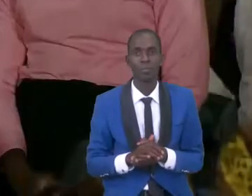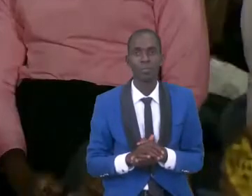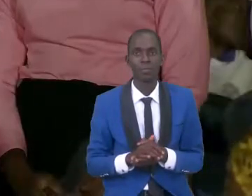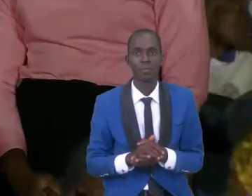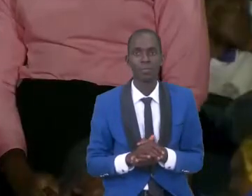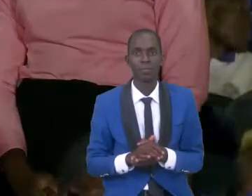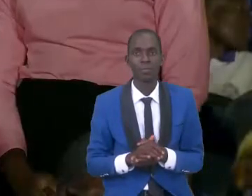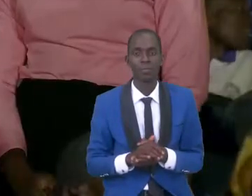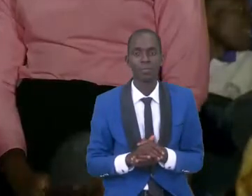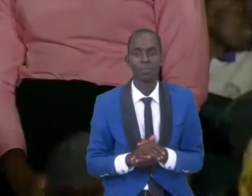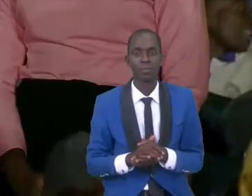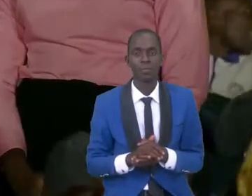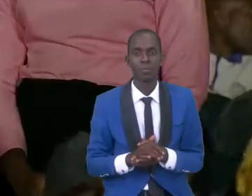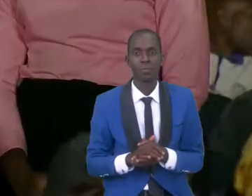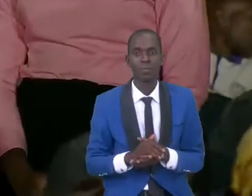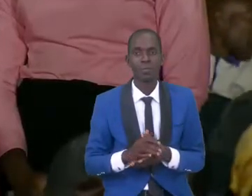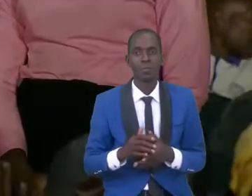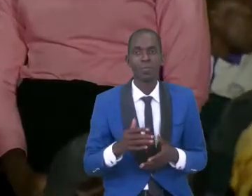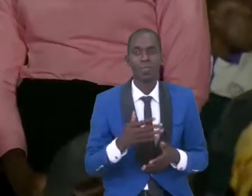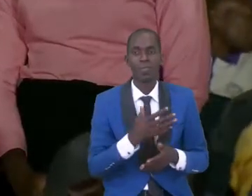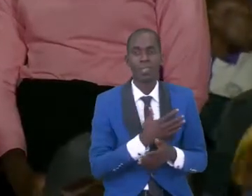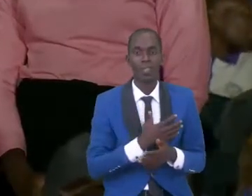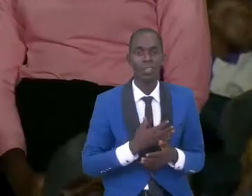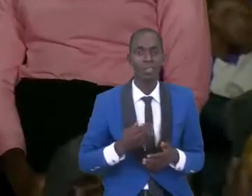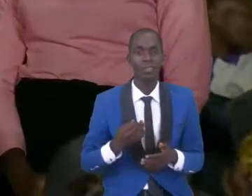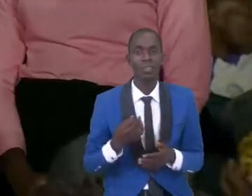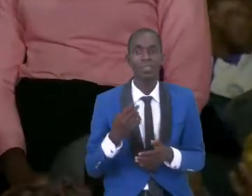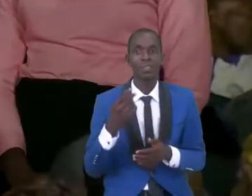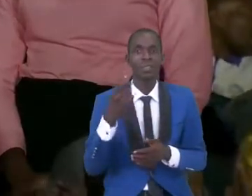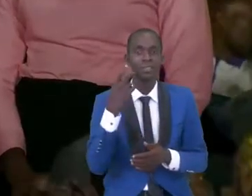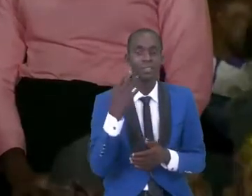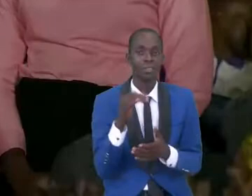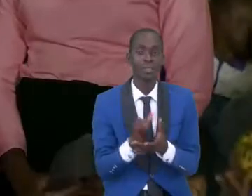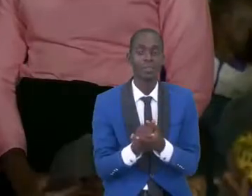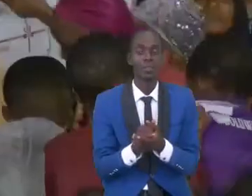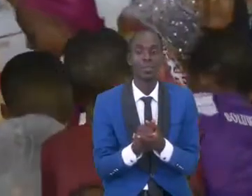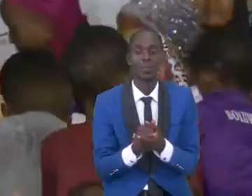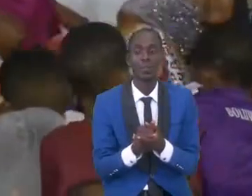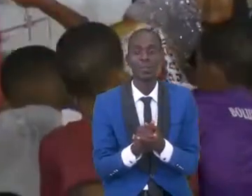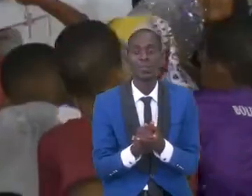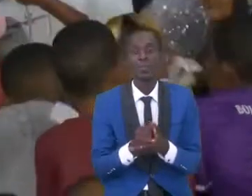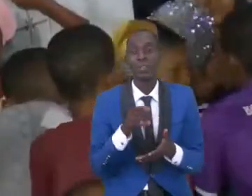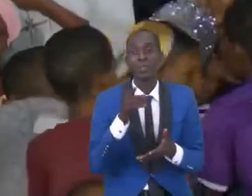Let's quickly do that, counselors. We appreciate what you have been doing.